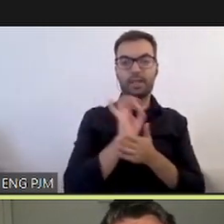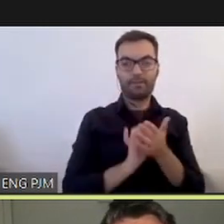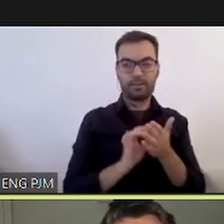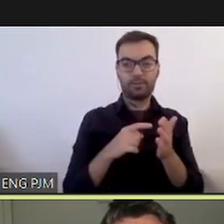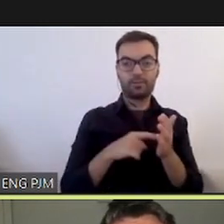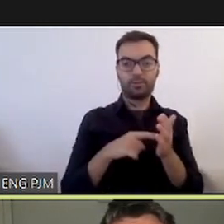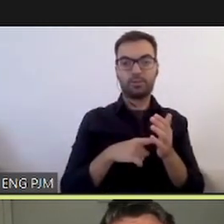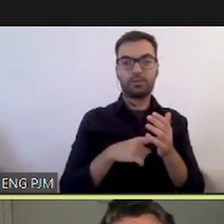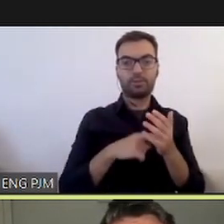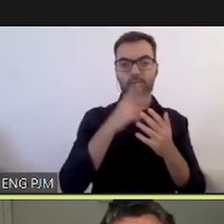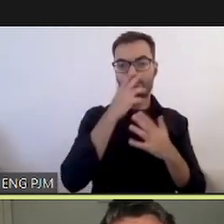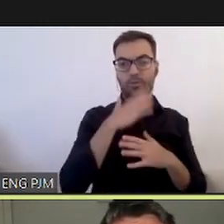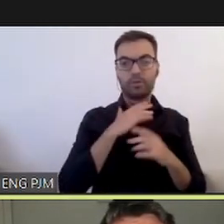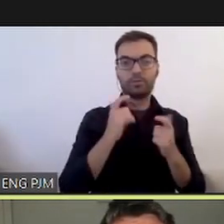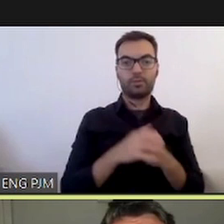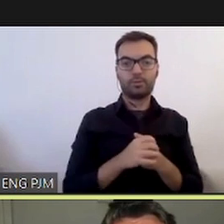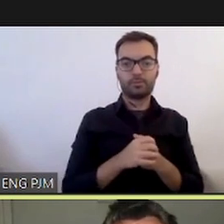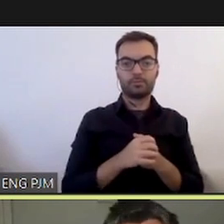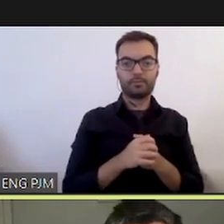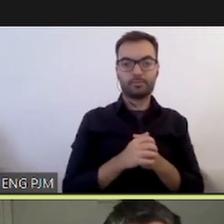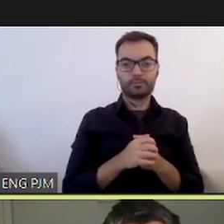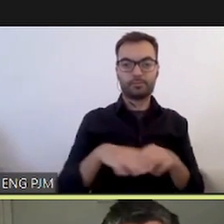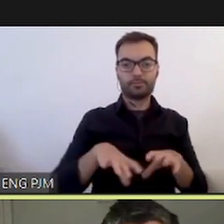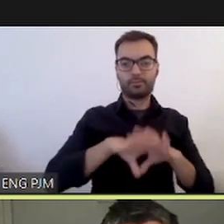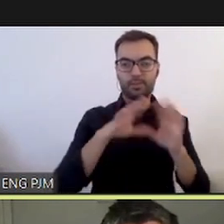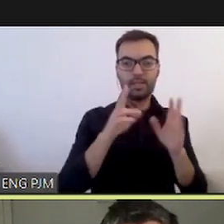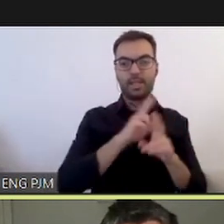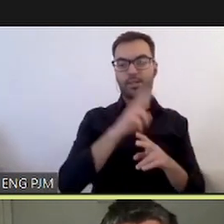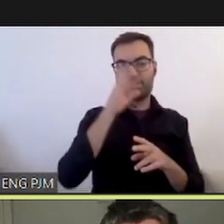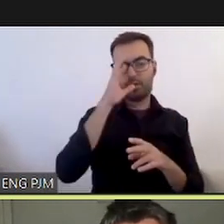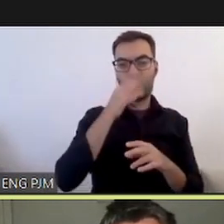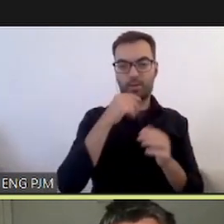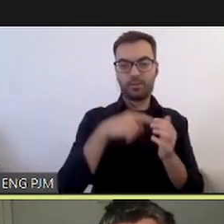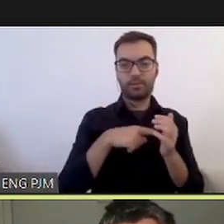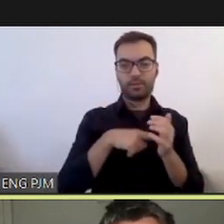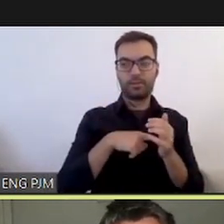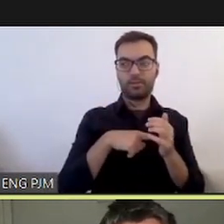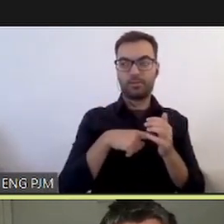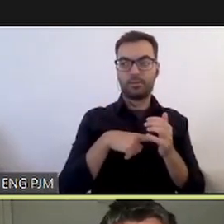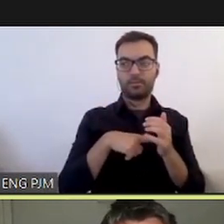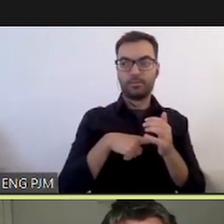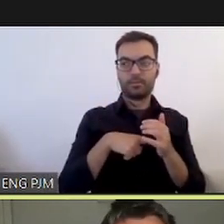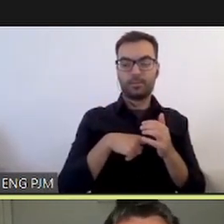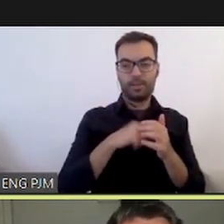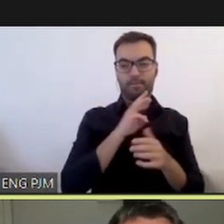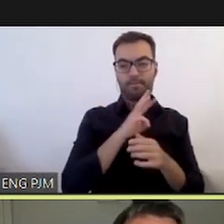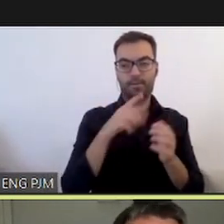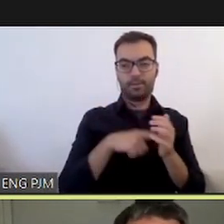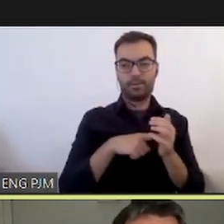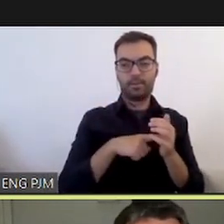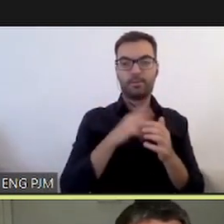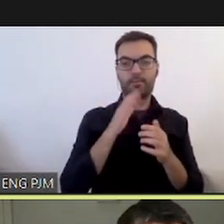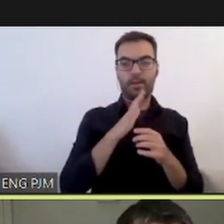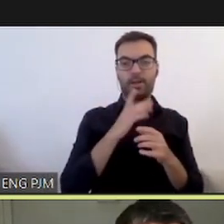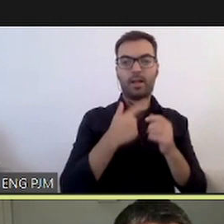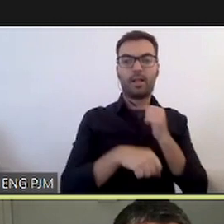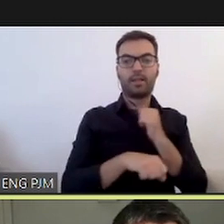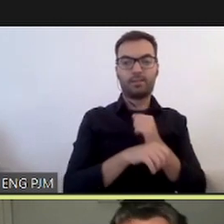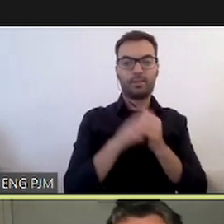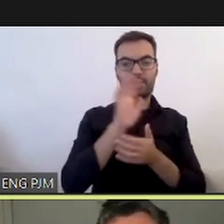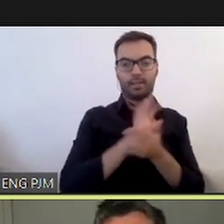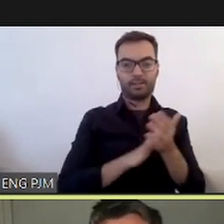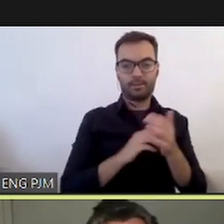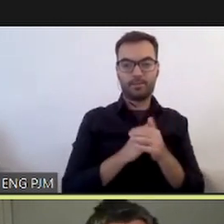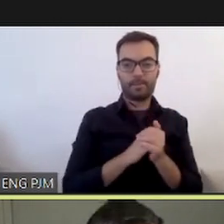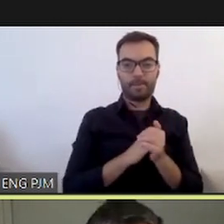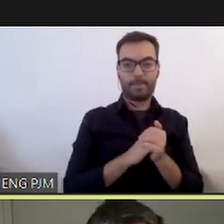it's saying that every image on this page having the alternative text.